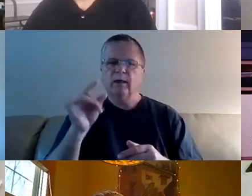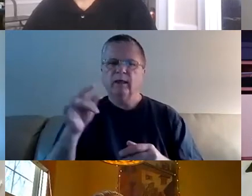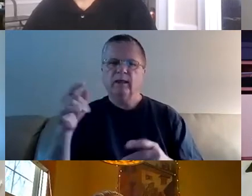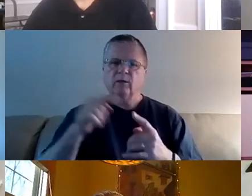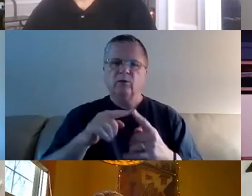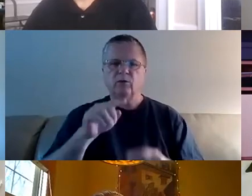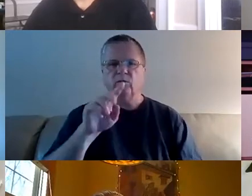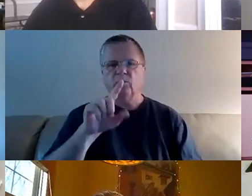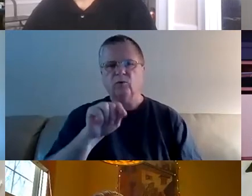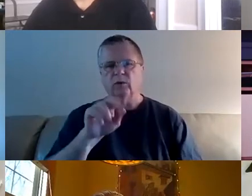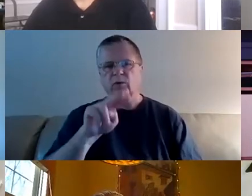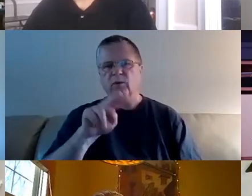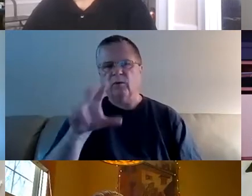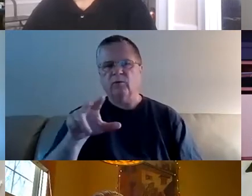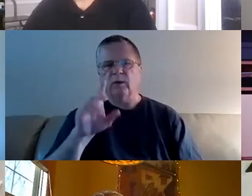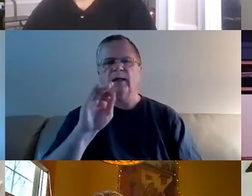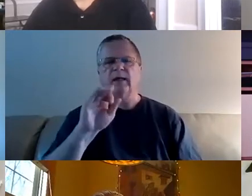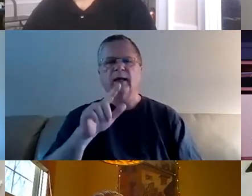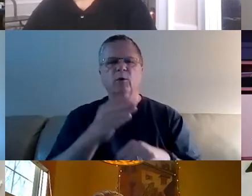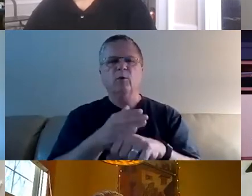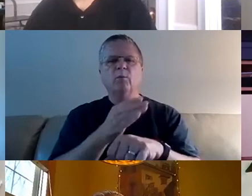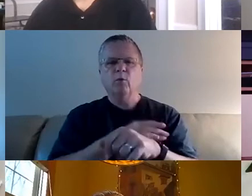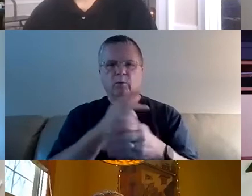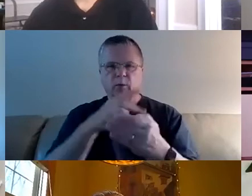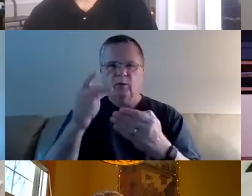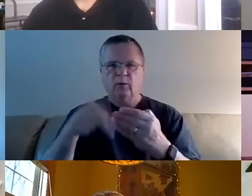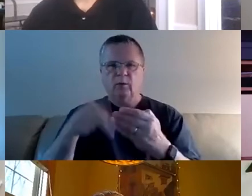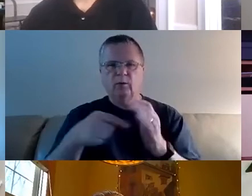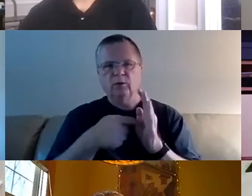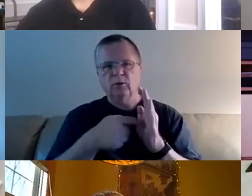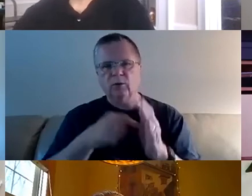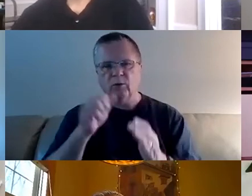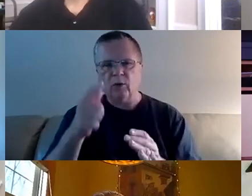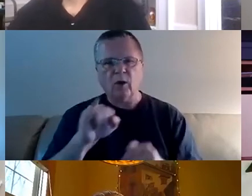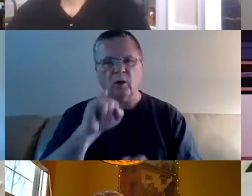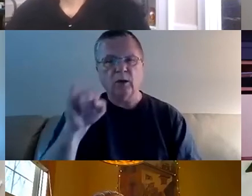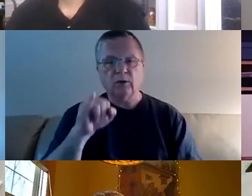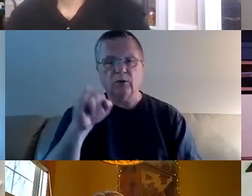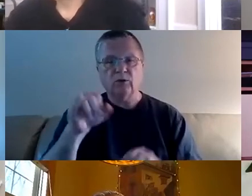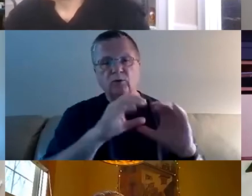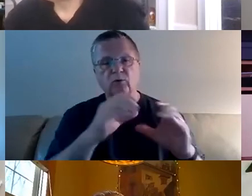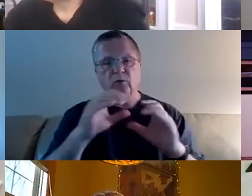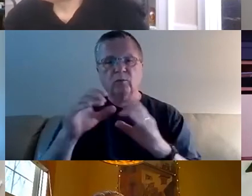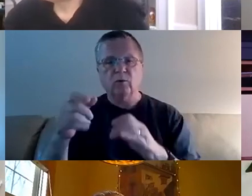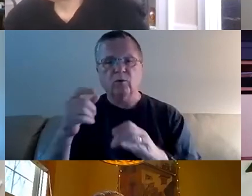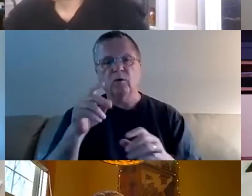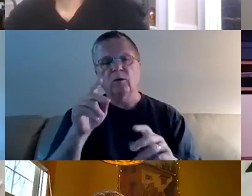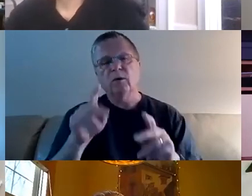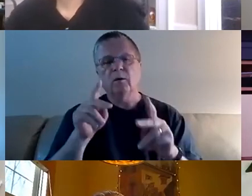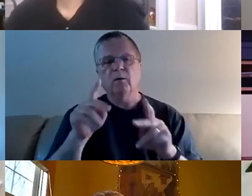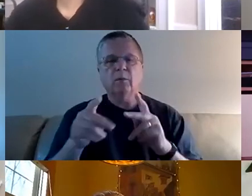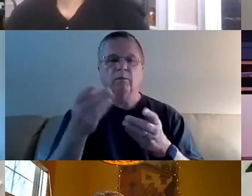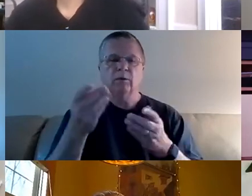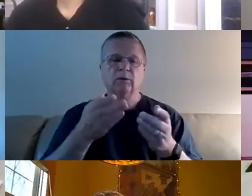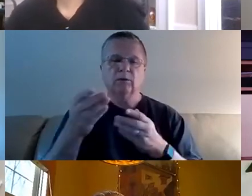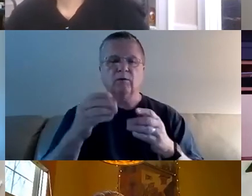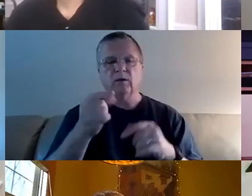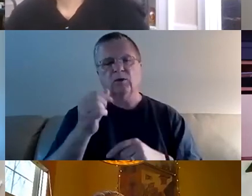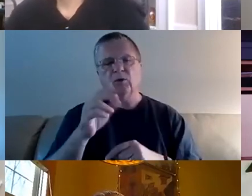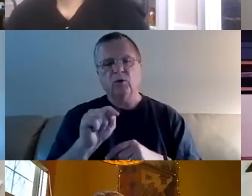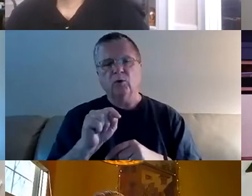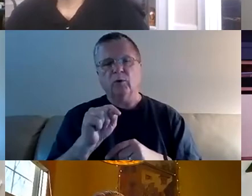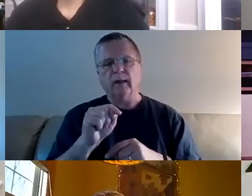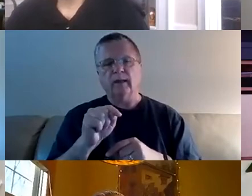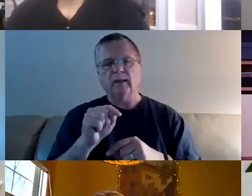Capital Improvement Program to reflect all insured parties for a public service grant contract by reducing Steel